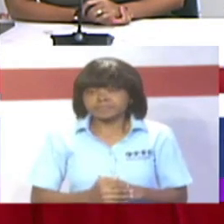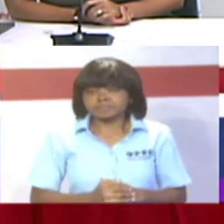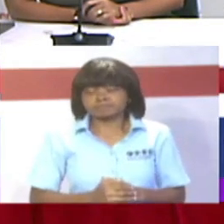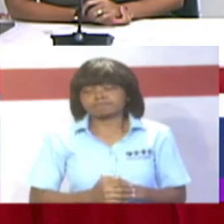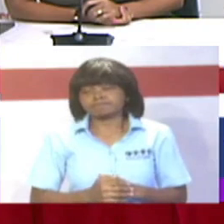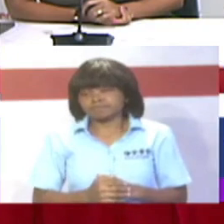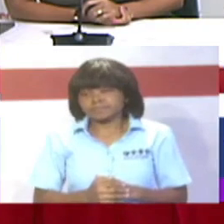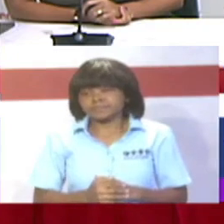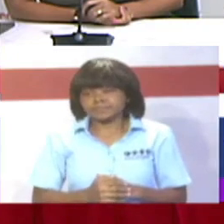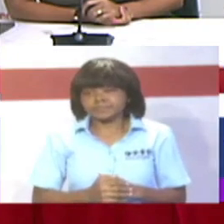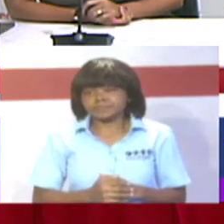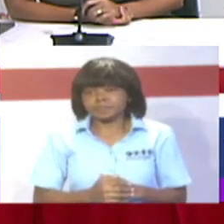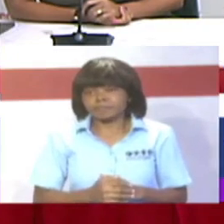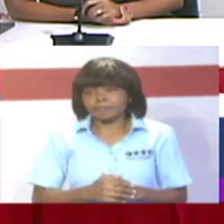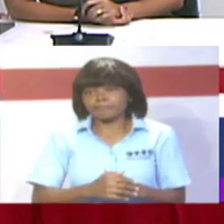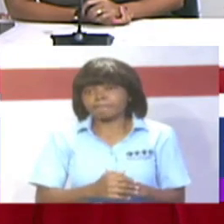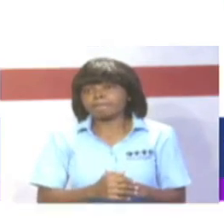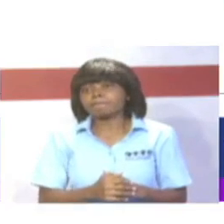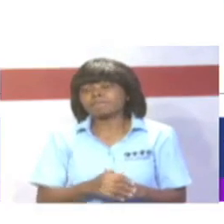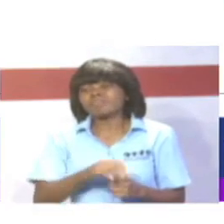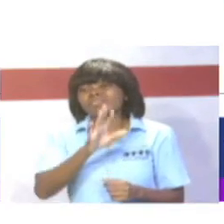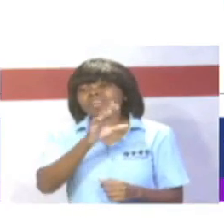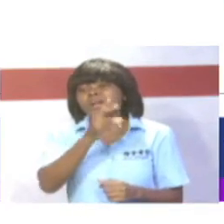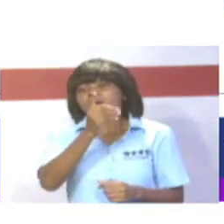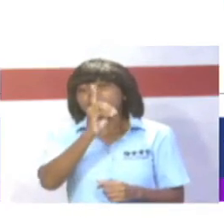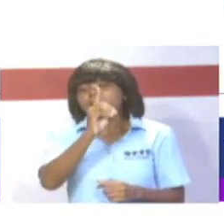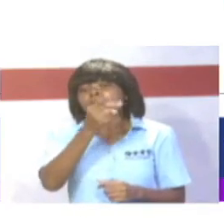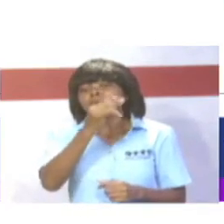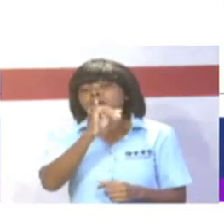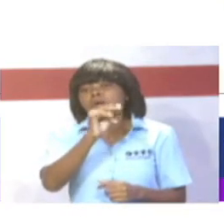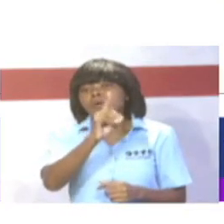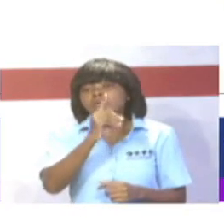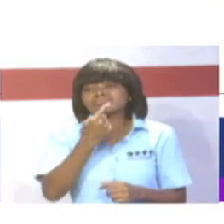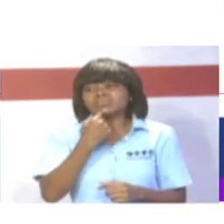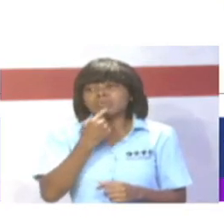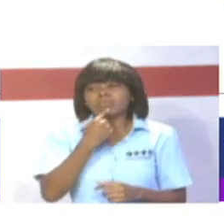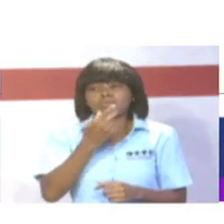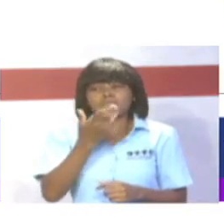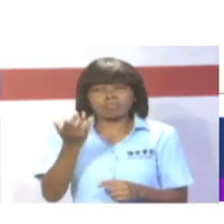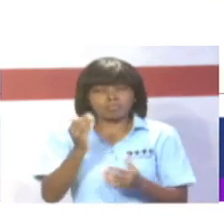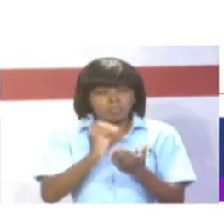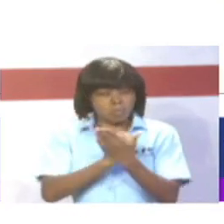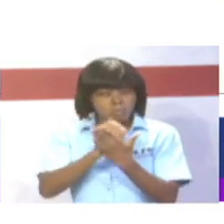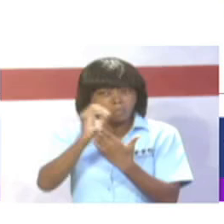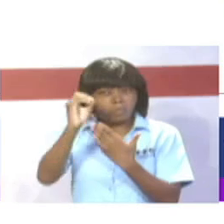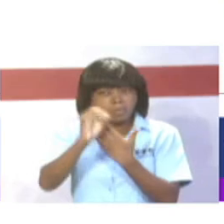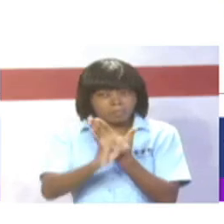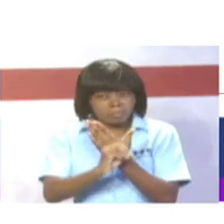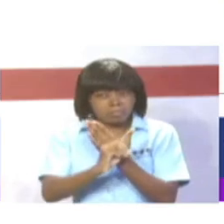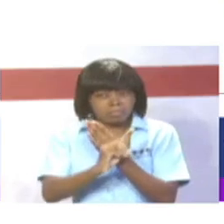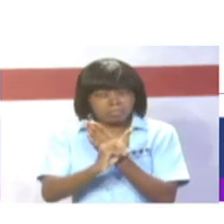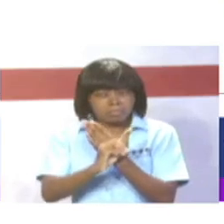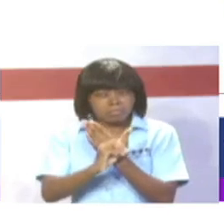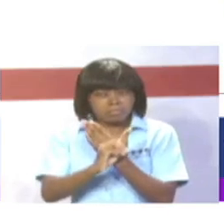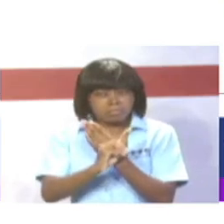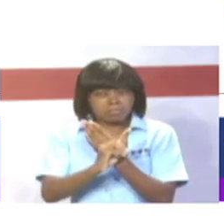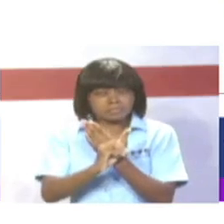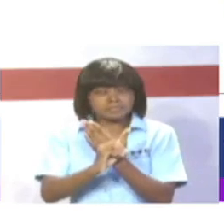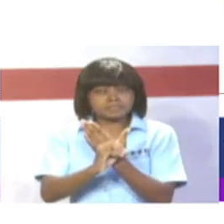that October so far compared to the two previous months has been higher, but considering the entire